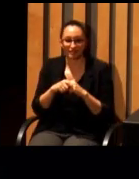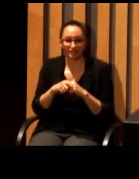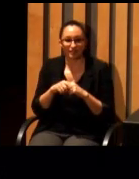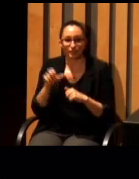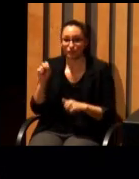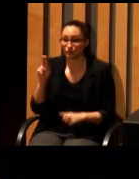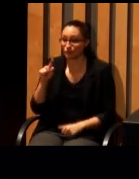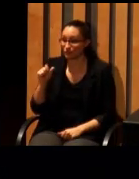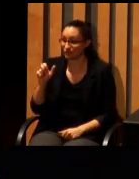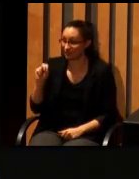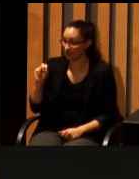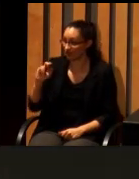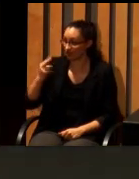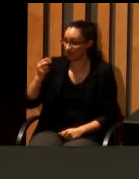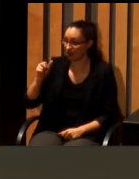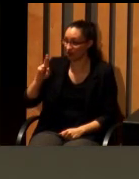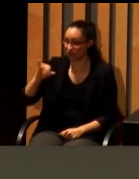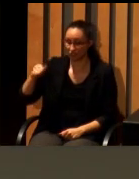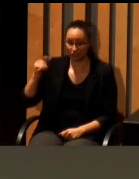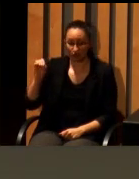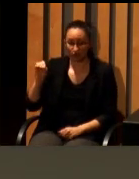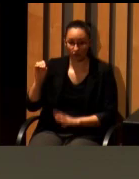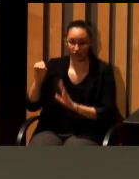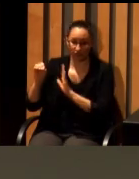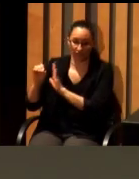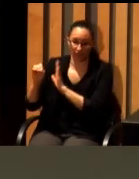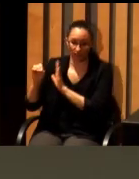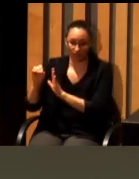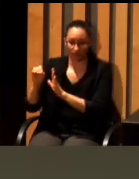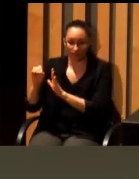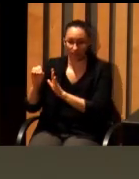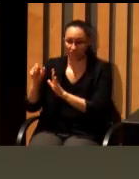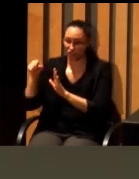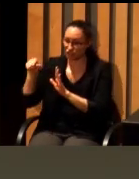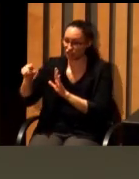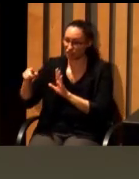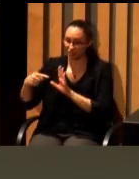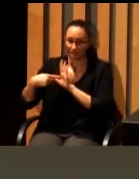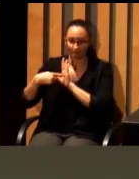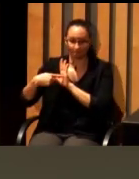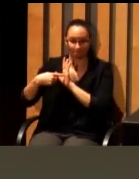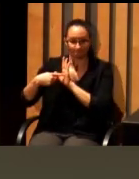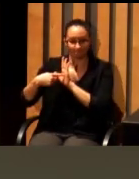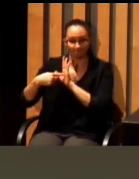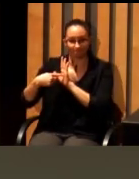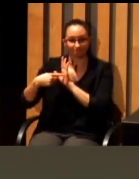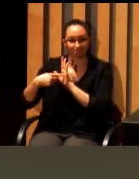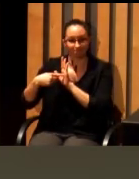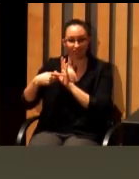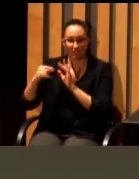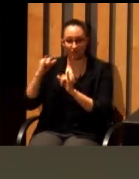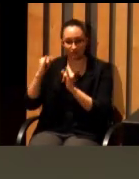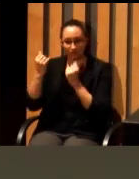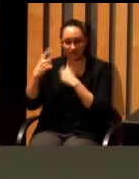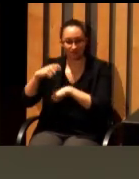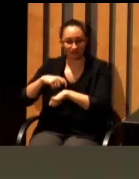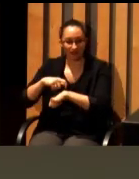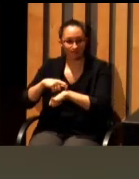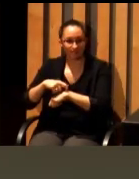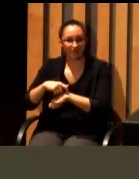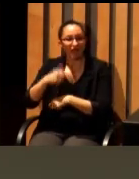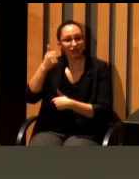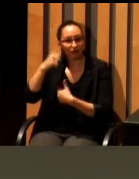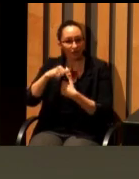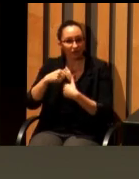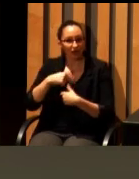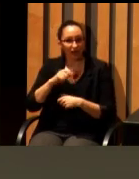Suzanne Harjo has been as out in front as much as anyone has. I remember attending a meeting